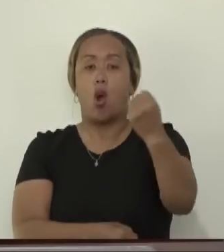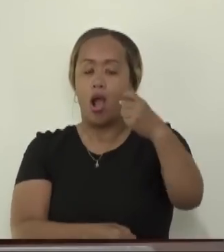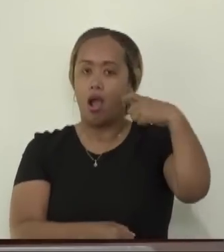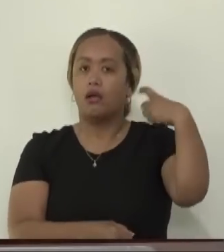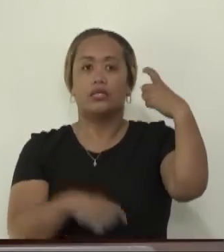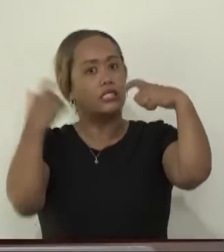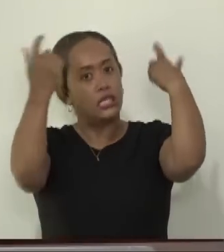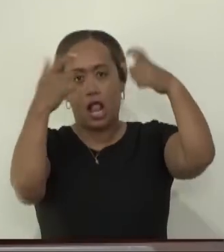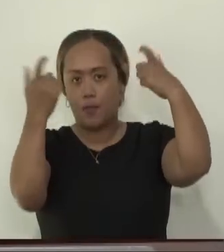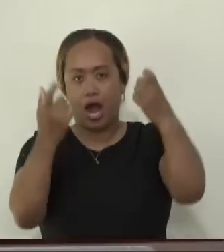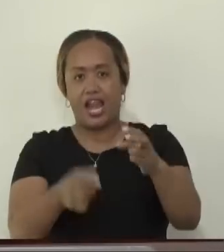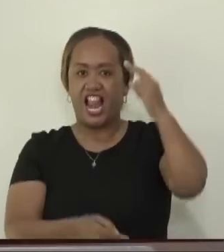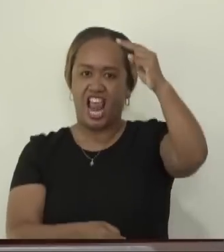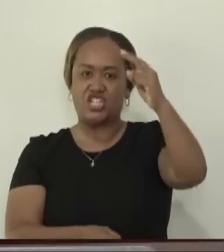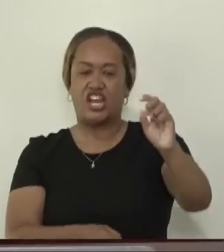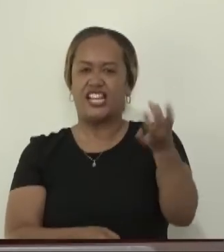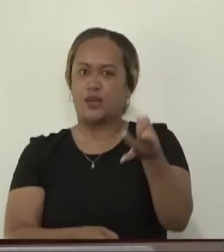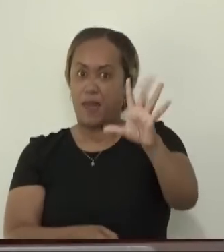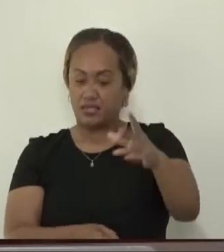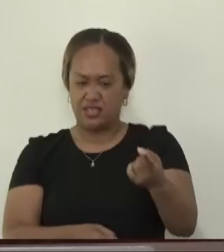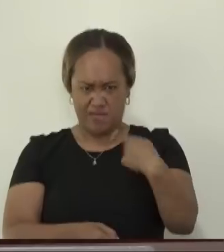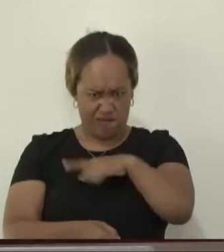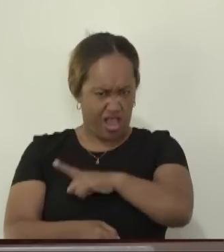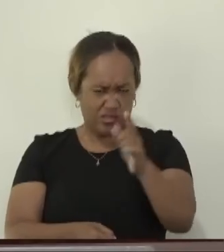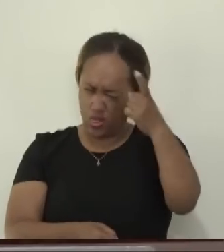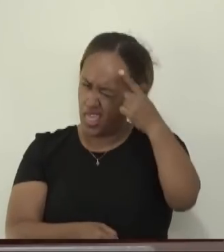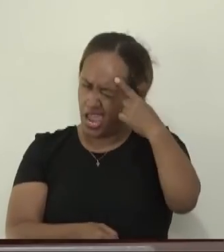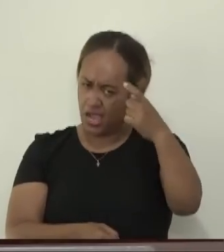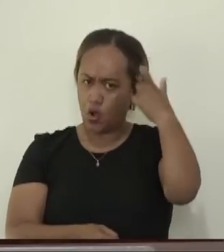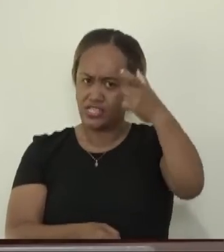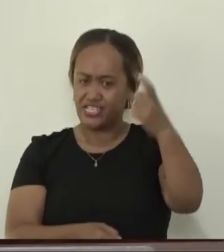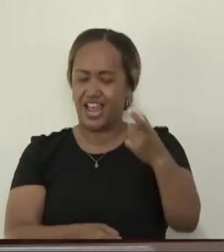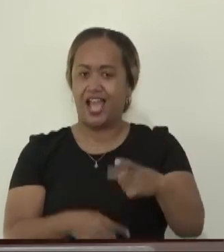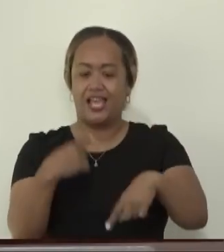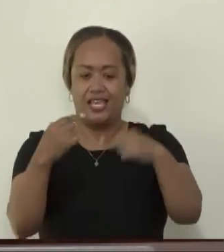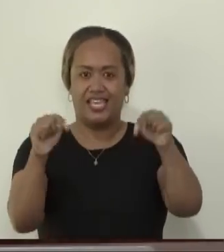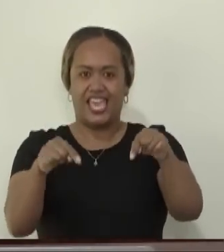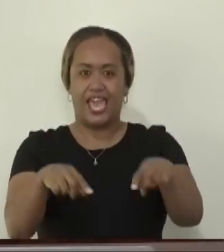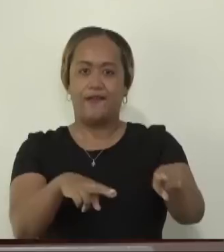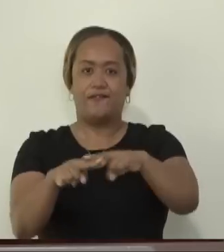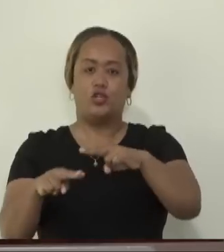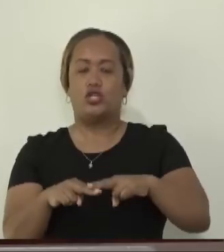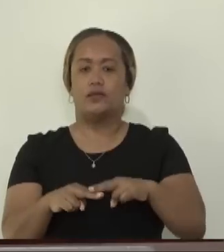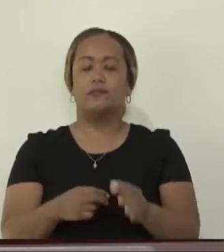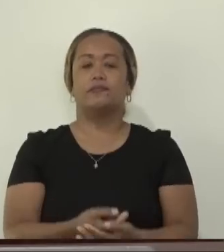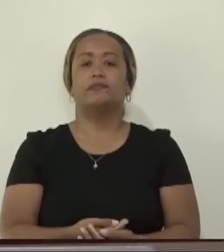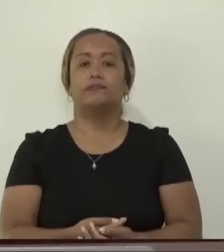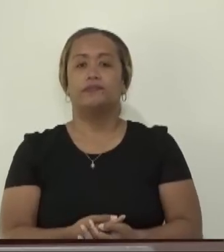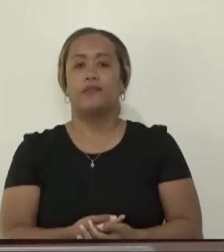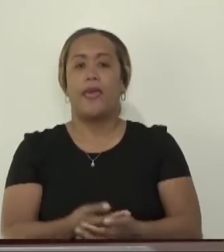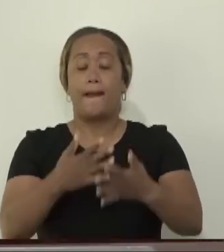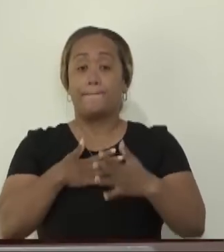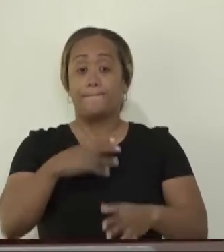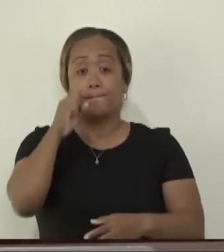national independence, perhaps something for us to consider here in Fiji. My